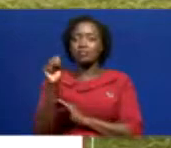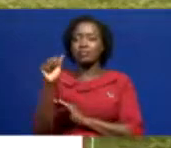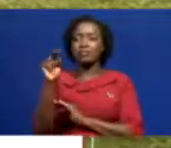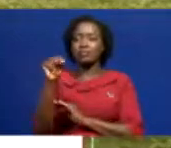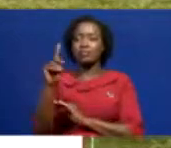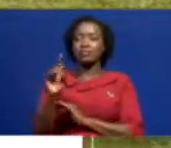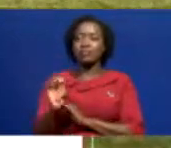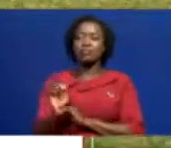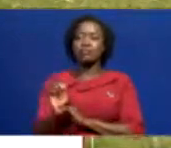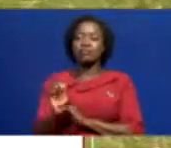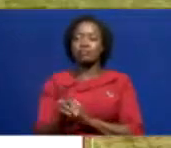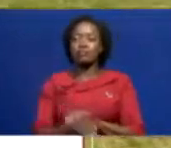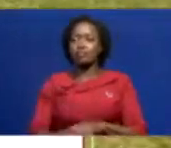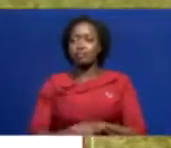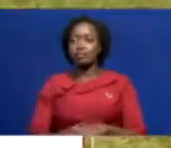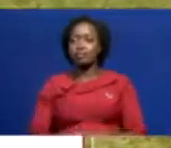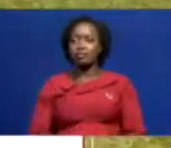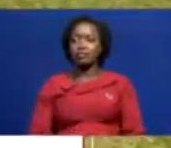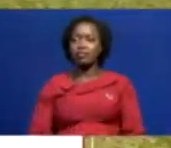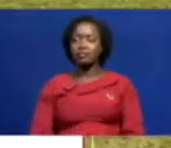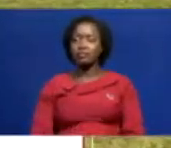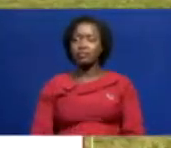22nd minute.